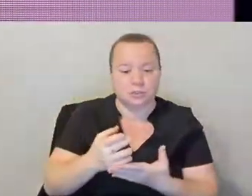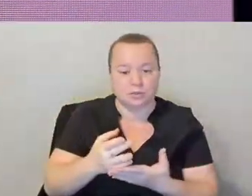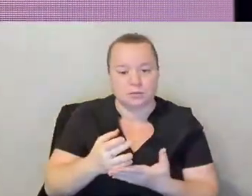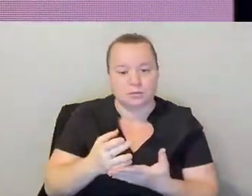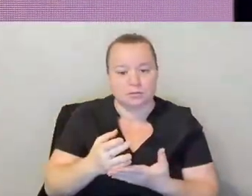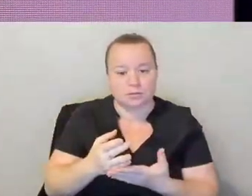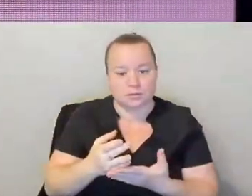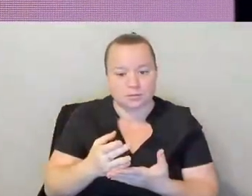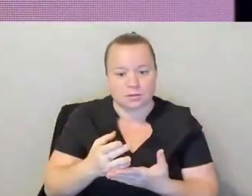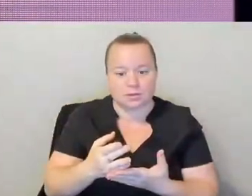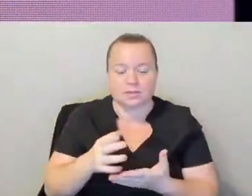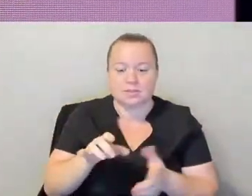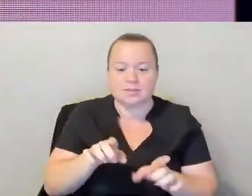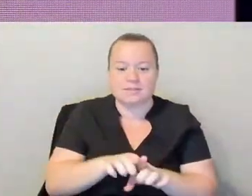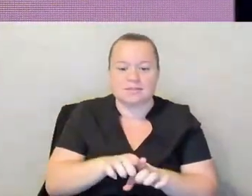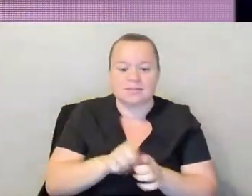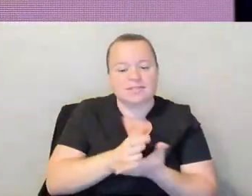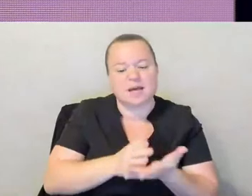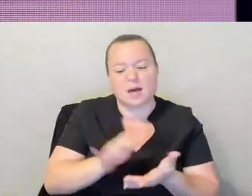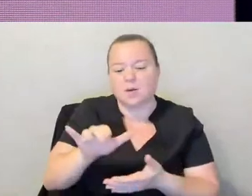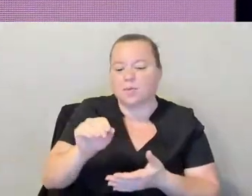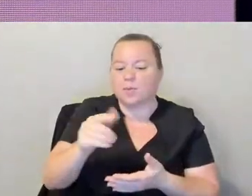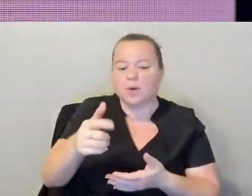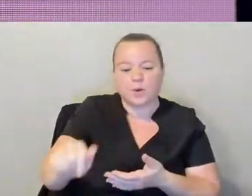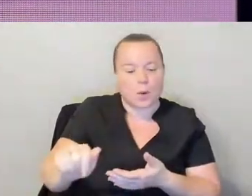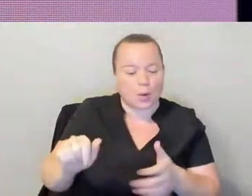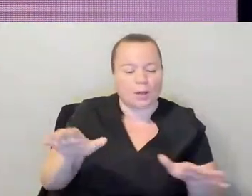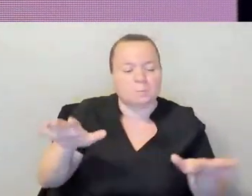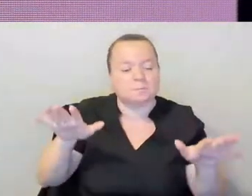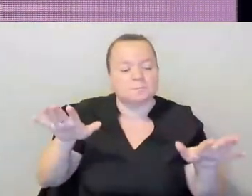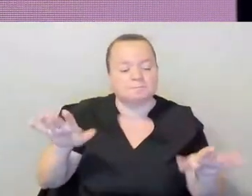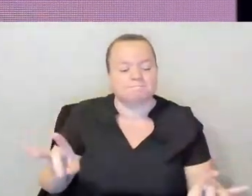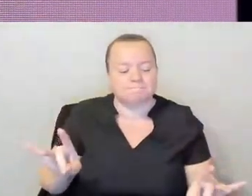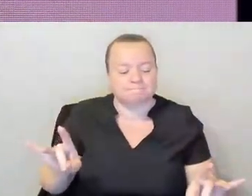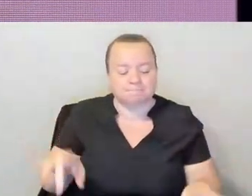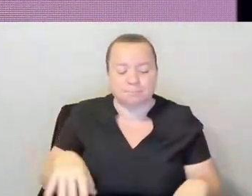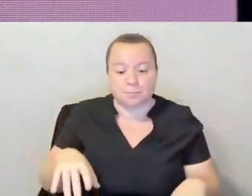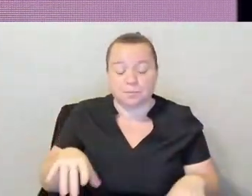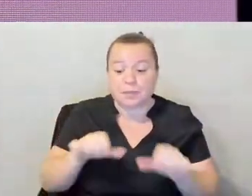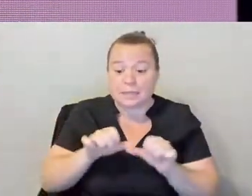static yoga as well. So take a look at that. Continue to use the hashtag